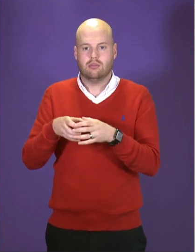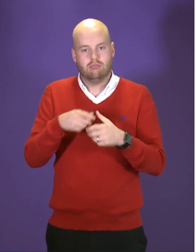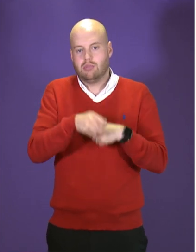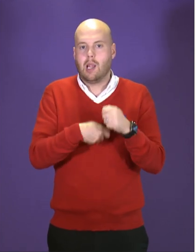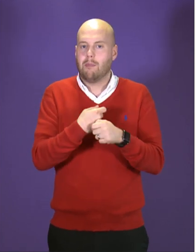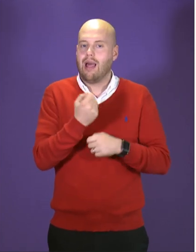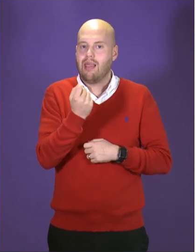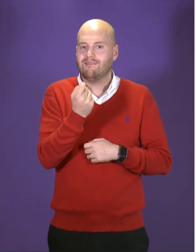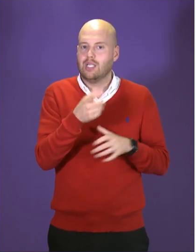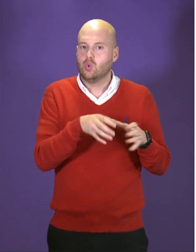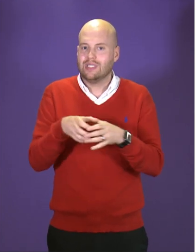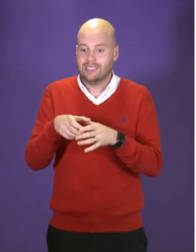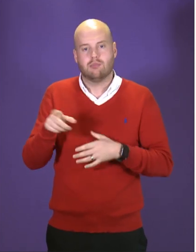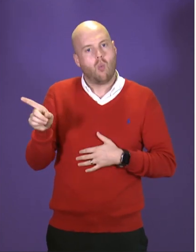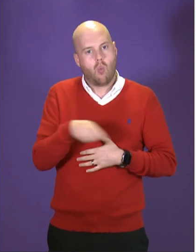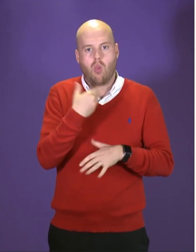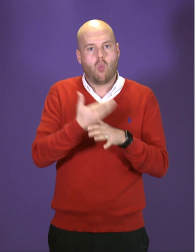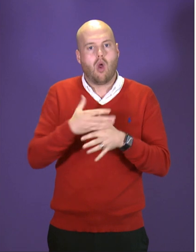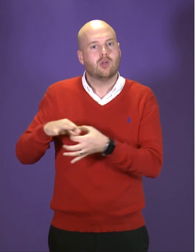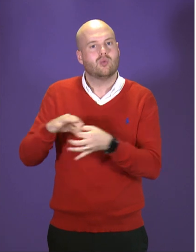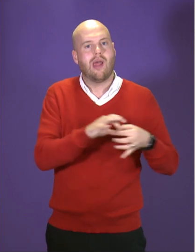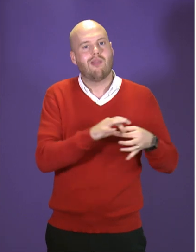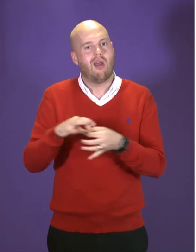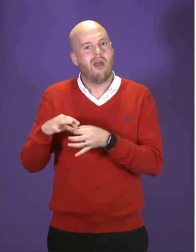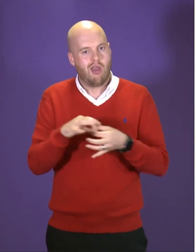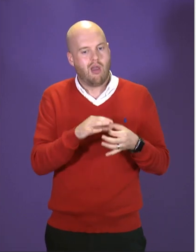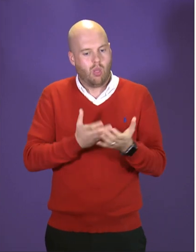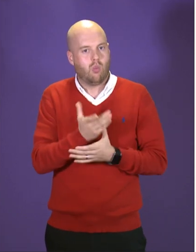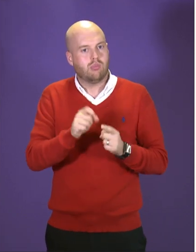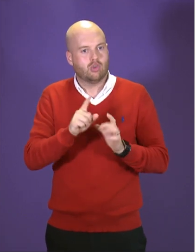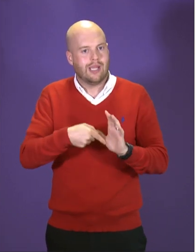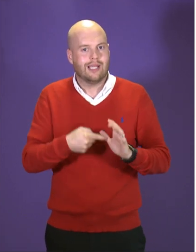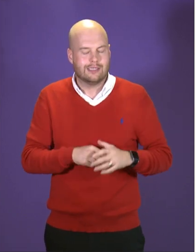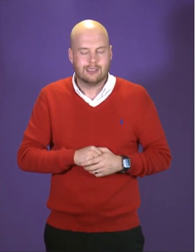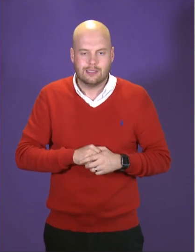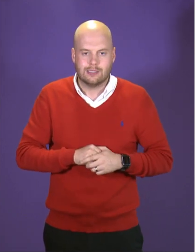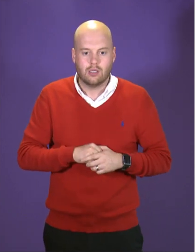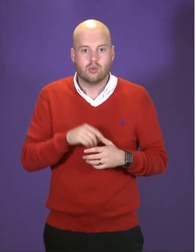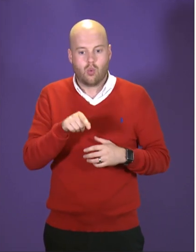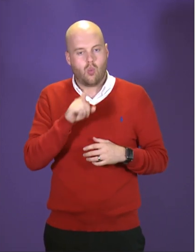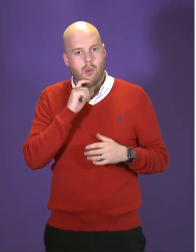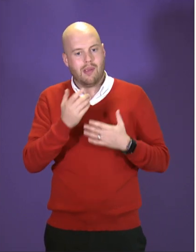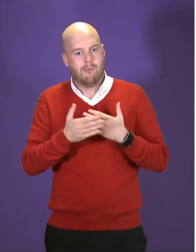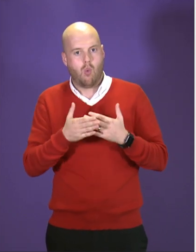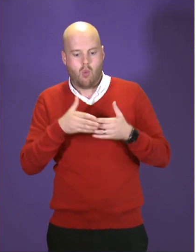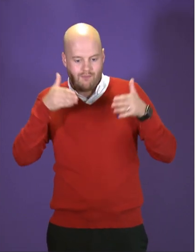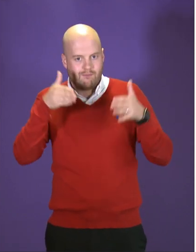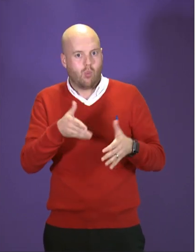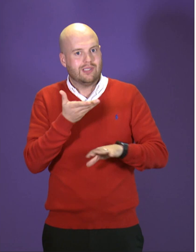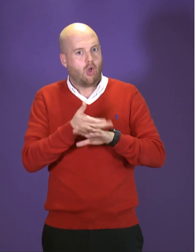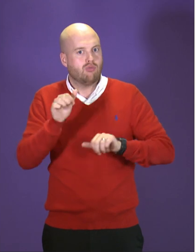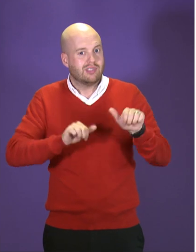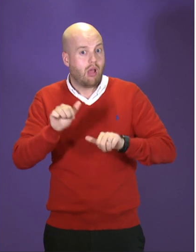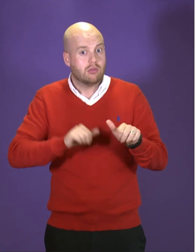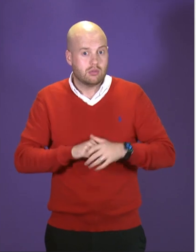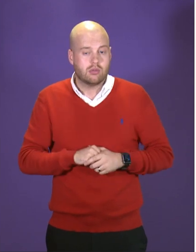And they're co-working together, like project-wise, and more result-orientated. So we started